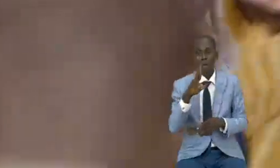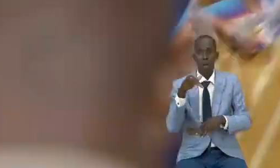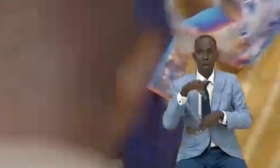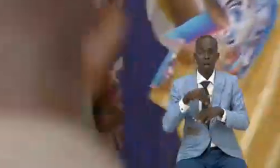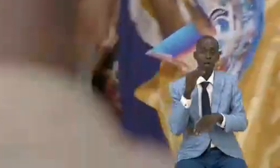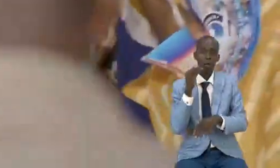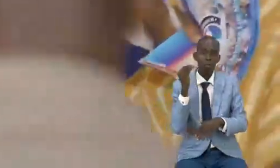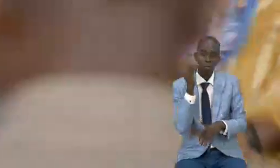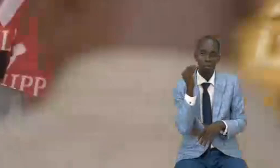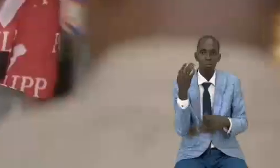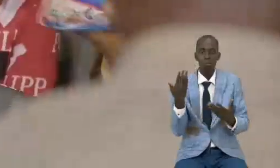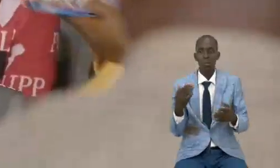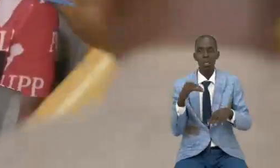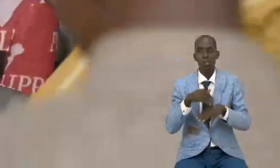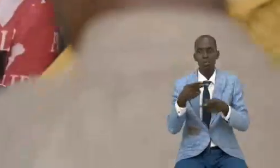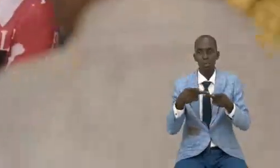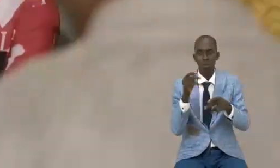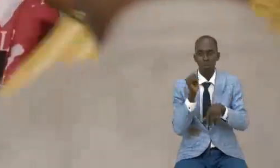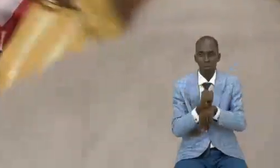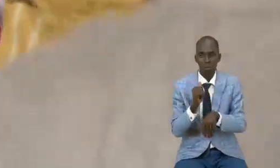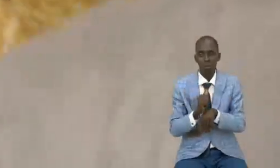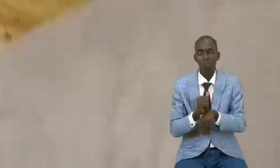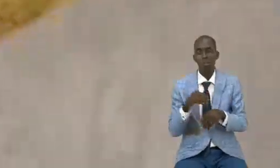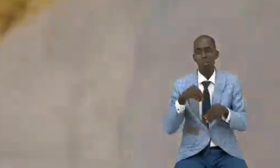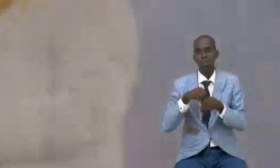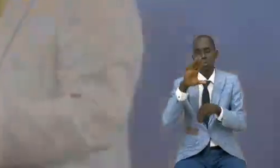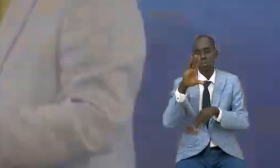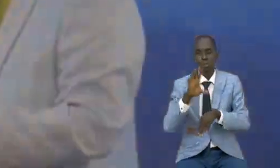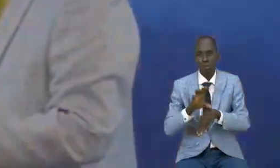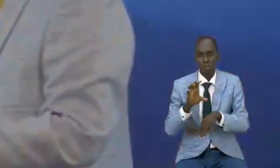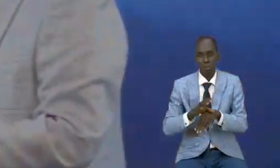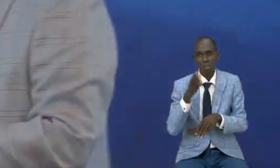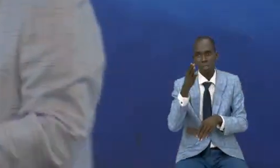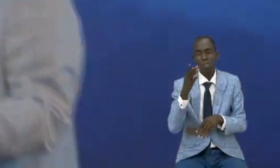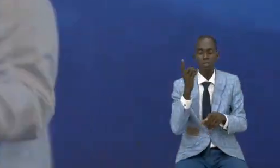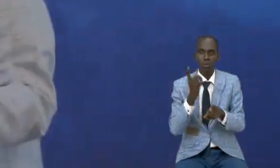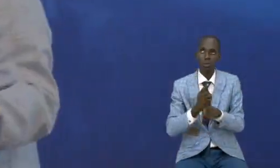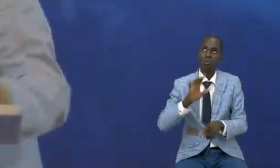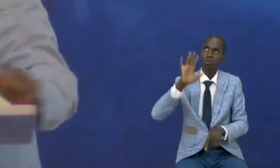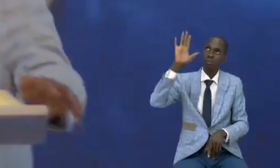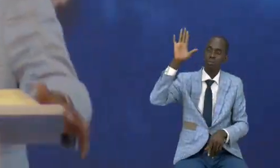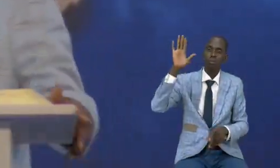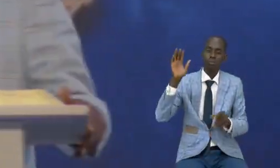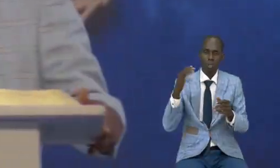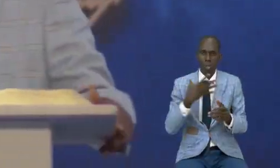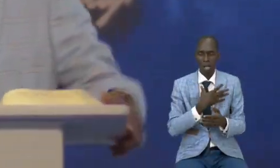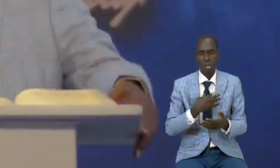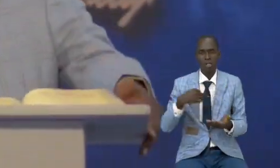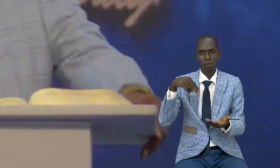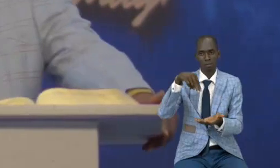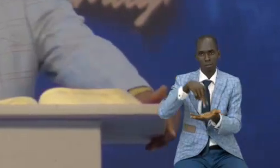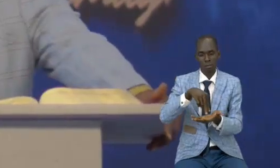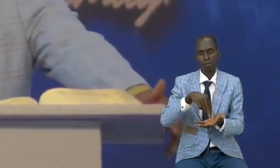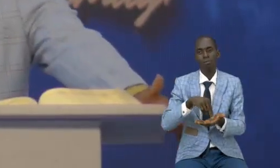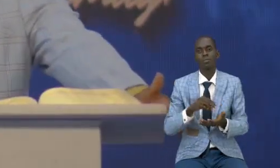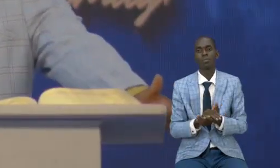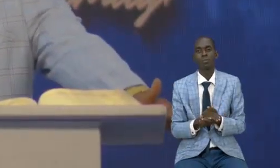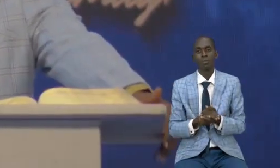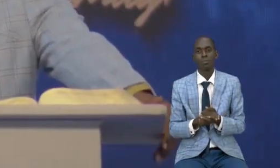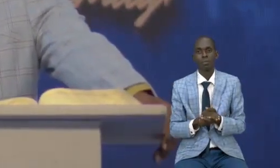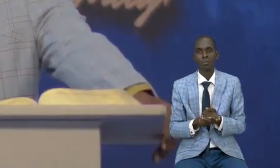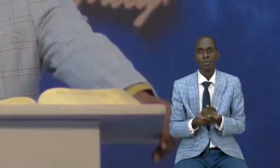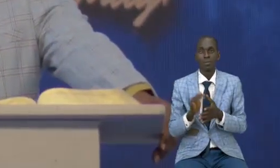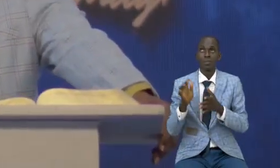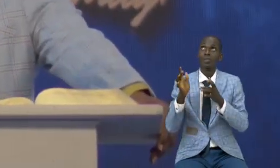are, if you're raising up your hand, just stand up wherever you are. Stand up wherever you are. It's